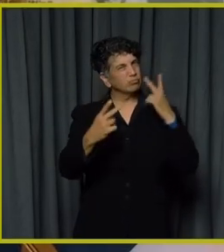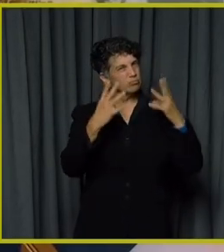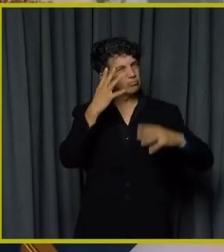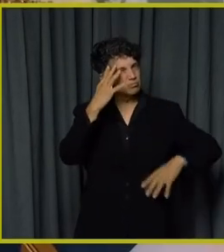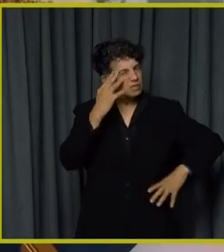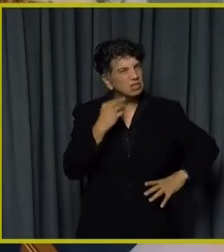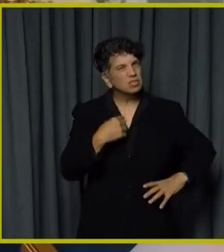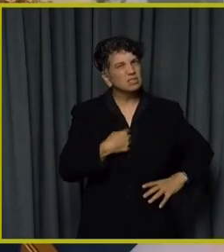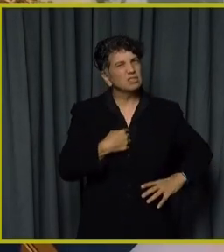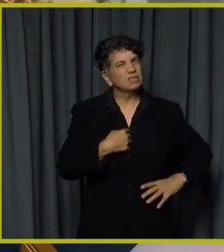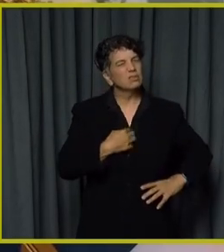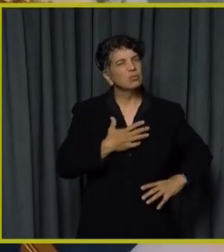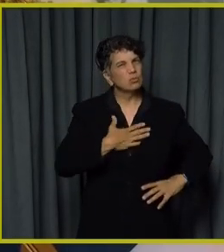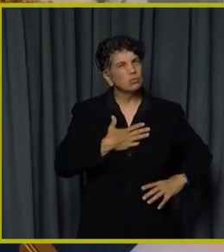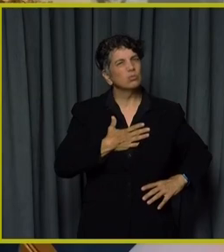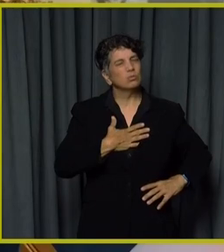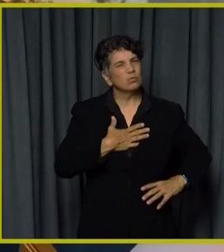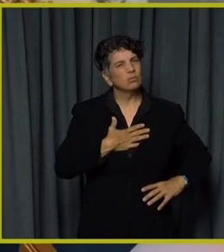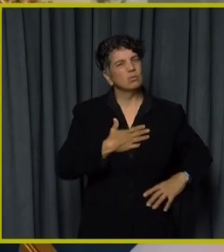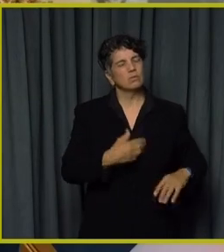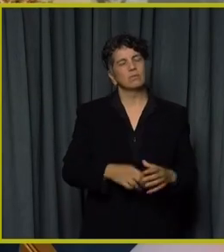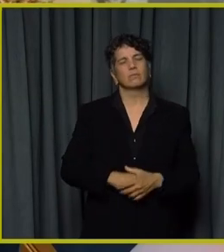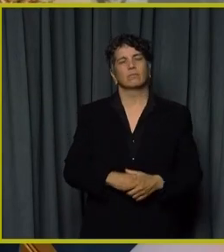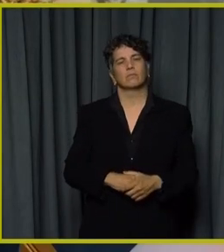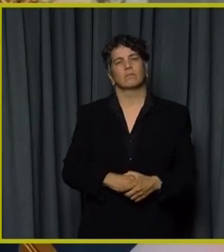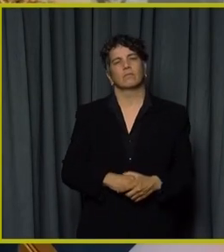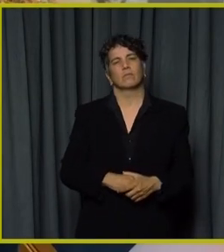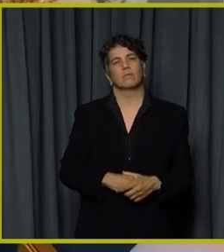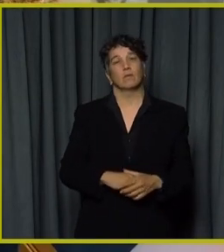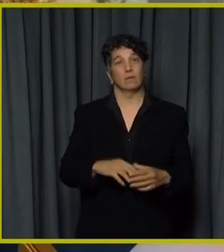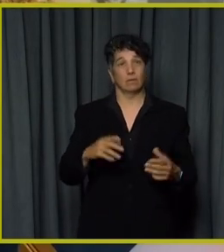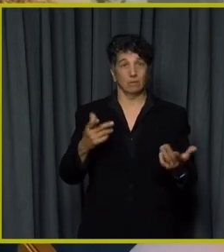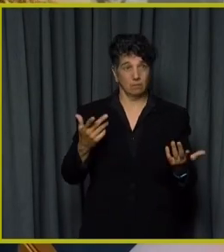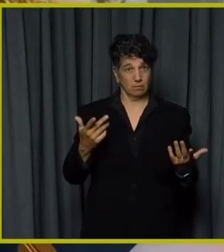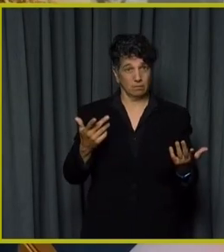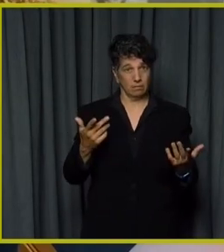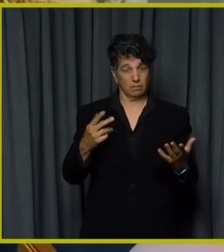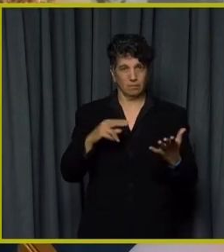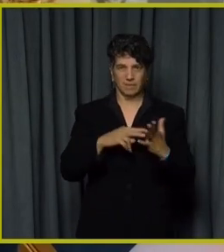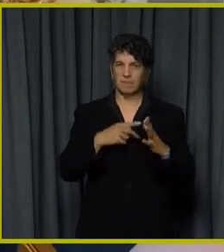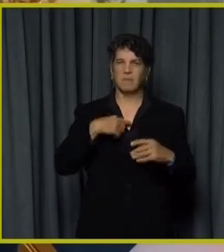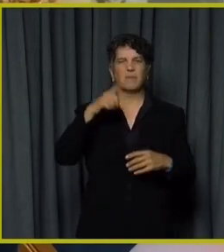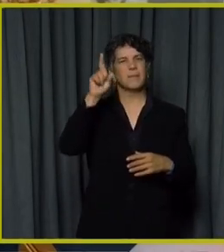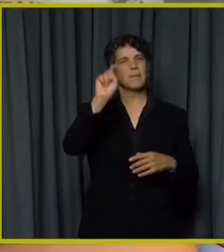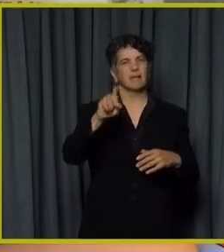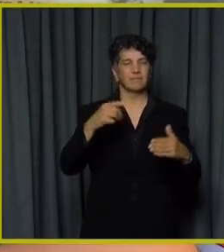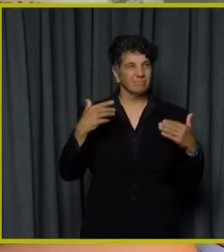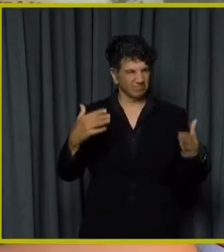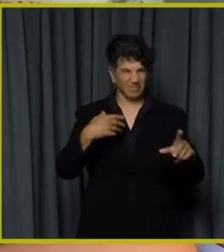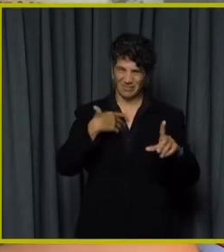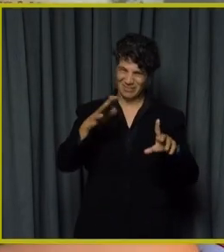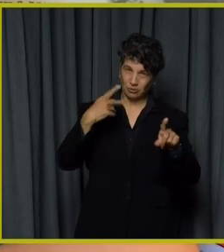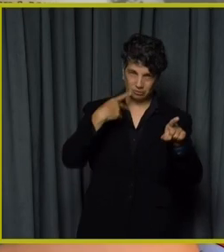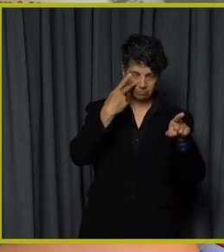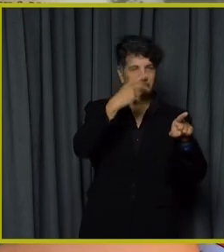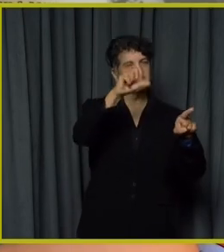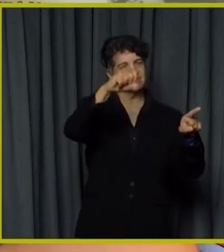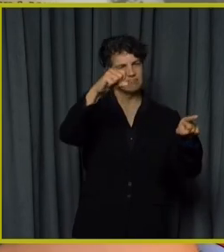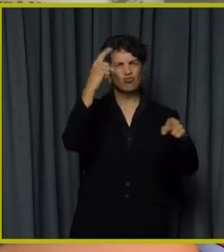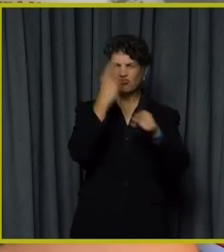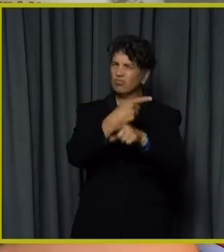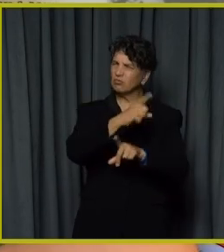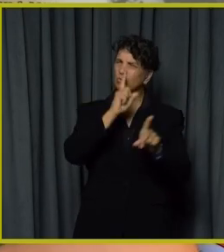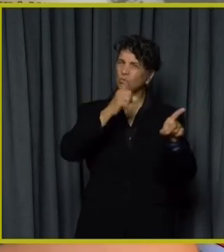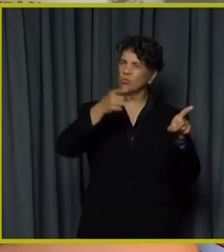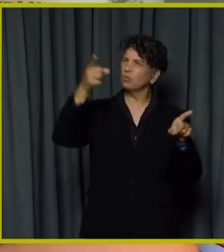there is no other option than walking and working on the side of justice. I think